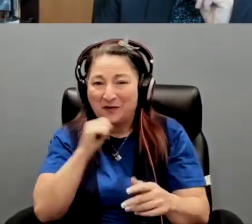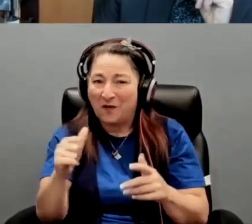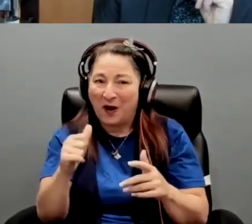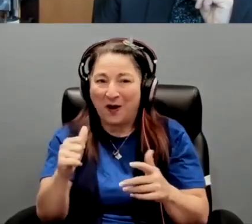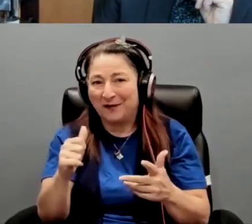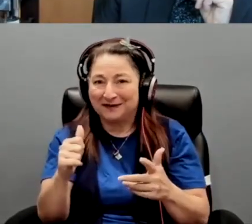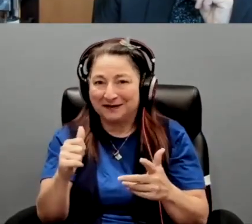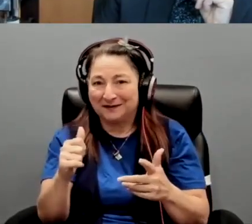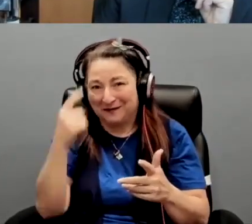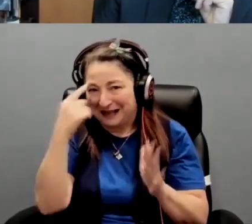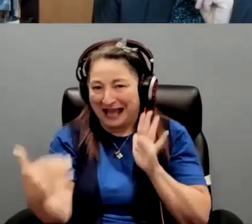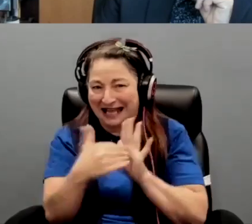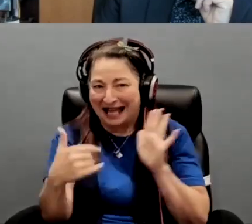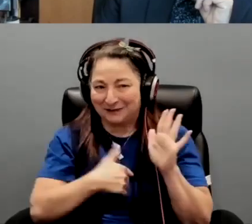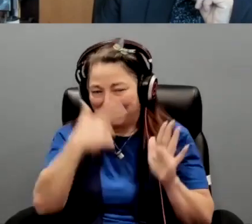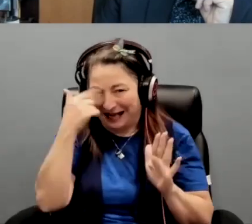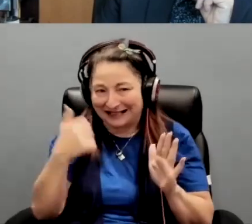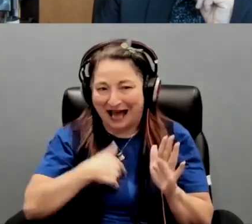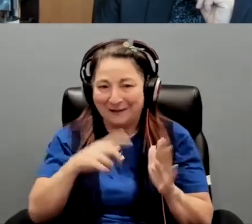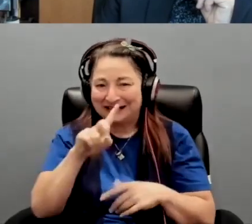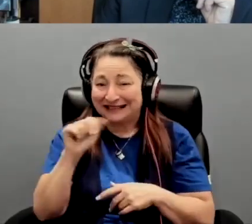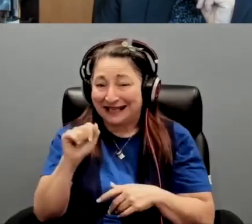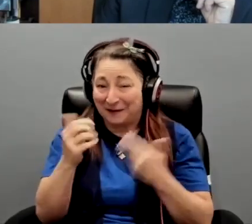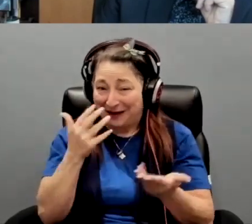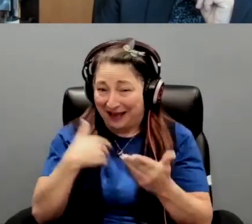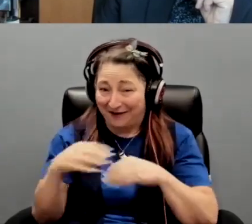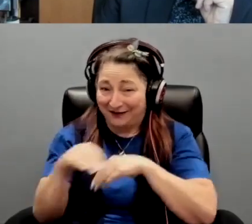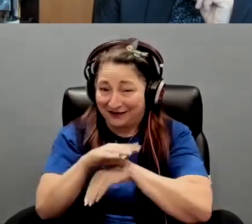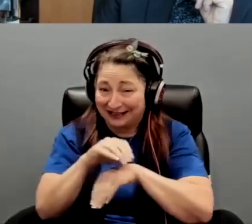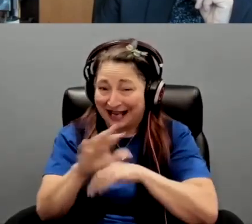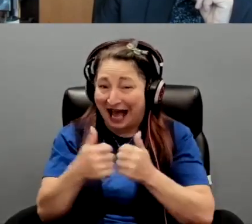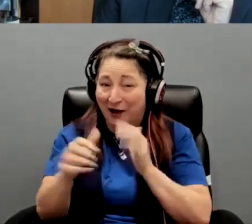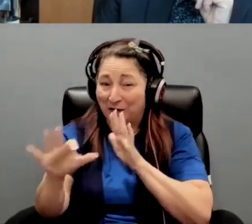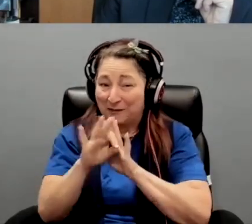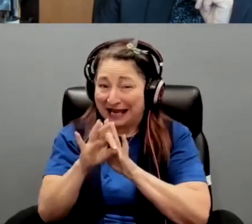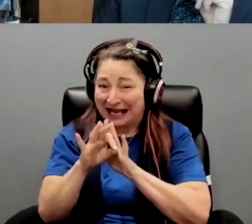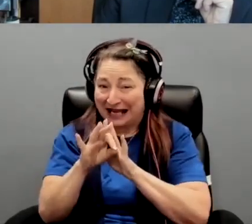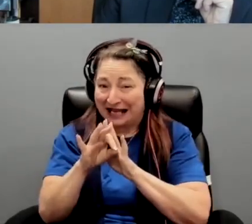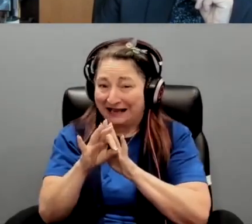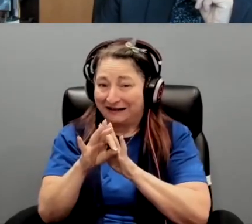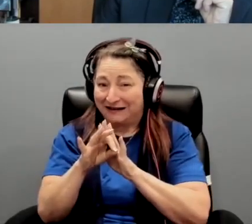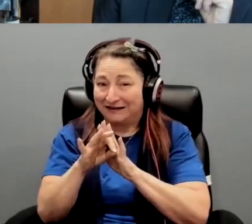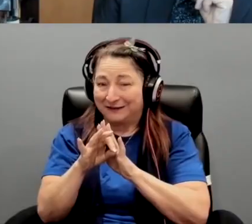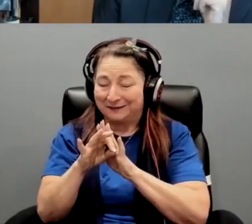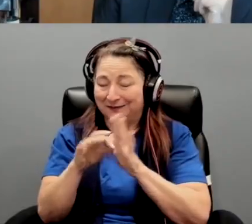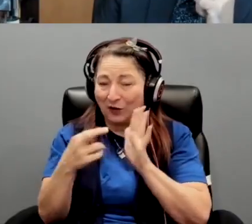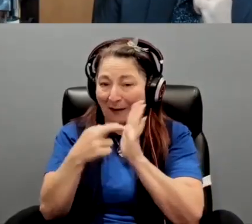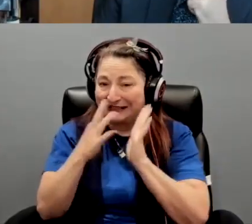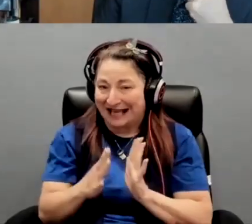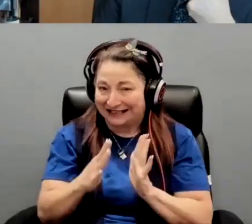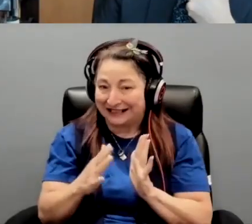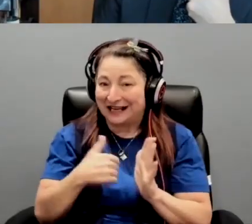disabled. So I was hoping you maybe had some advice for how to pick representation. I know how to look for it, thankfully, but just